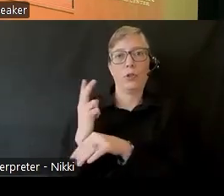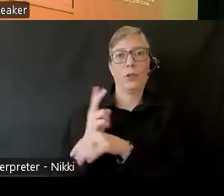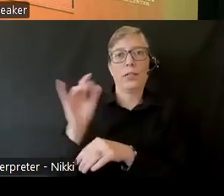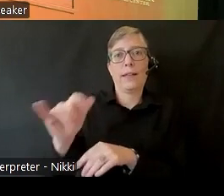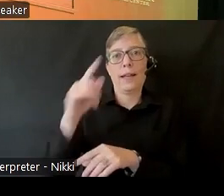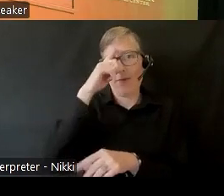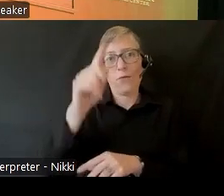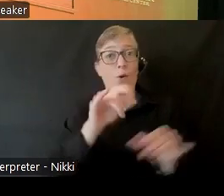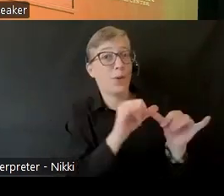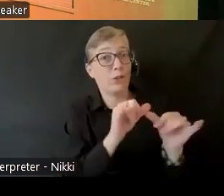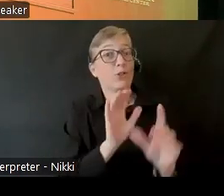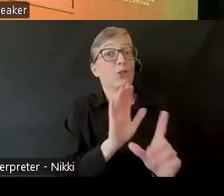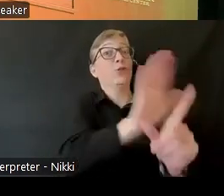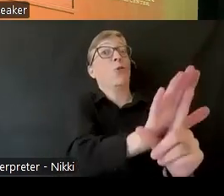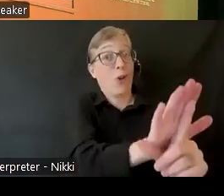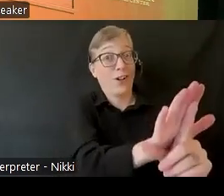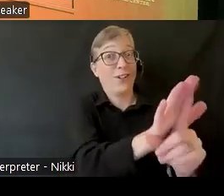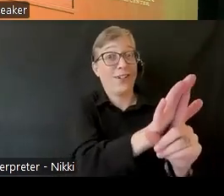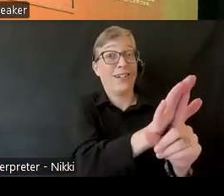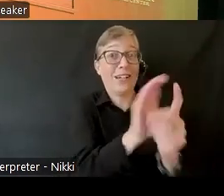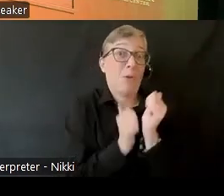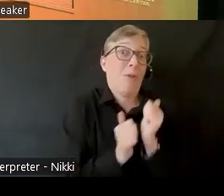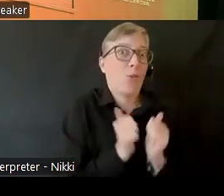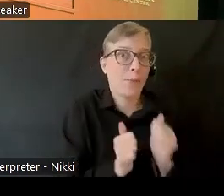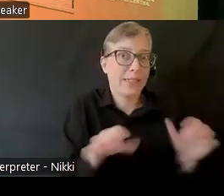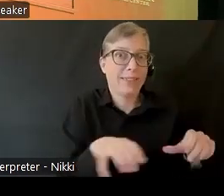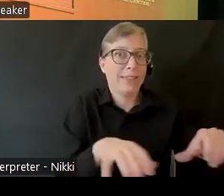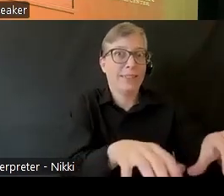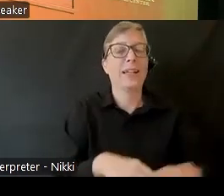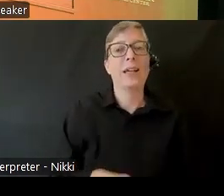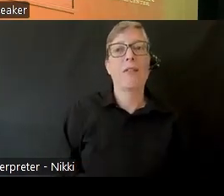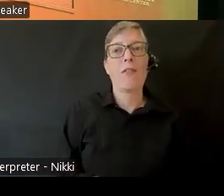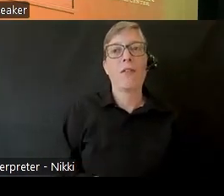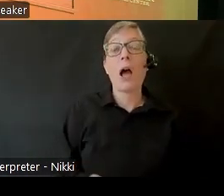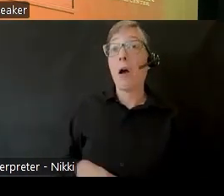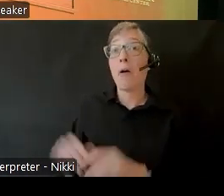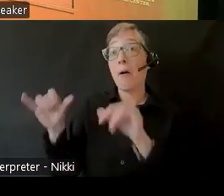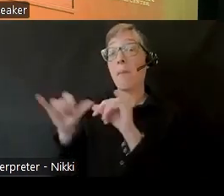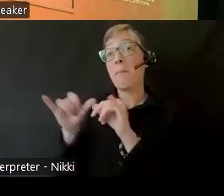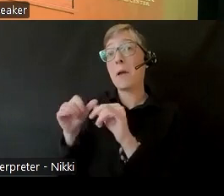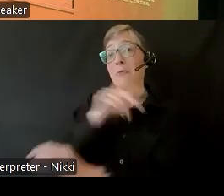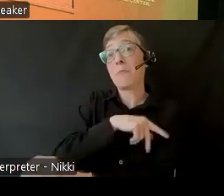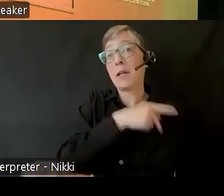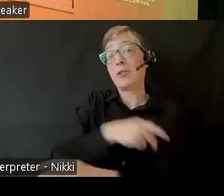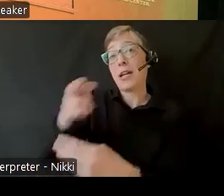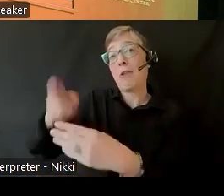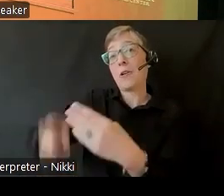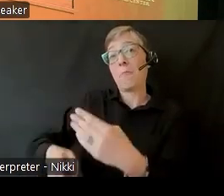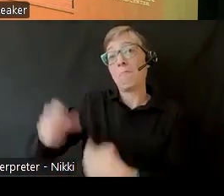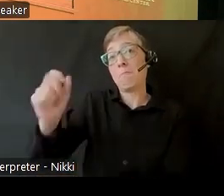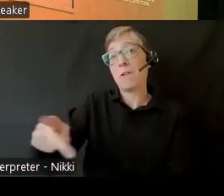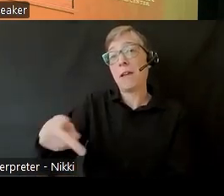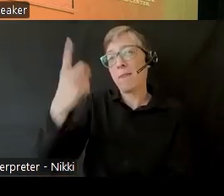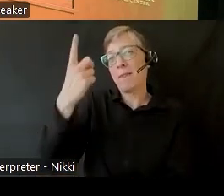performance, right? So that's the whole point, right? So it's one thing to measure patient outcome, but to say, all right, now we're going to take